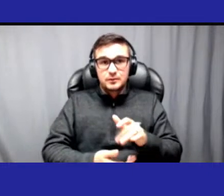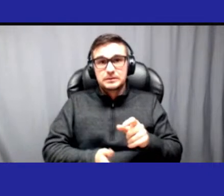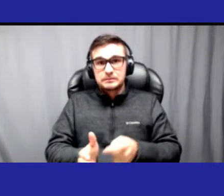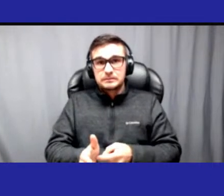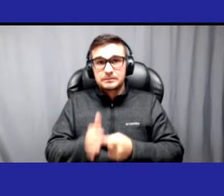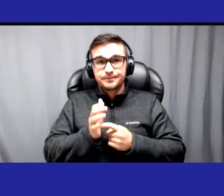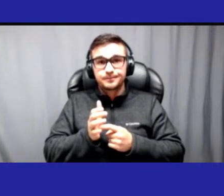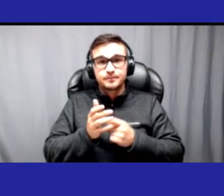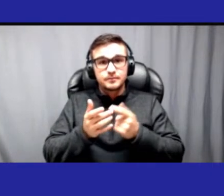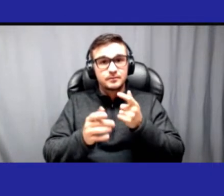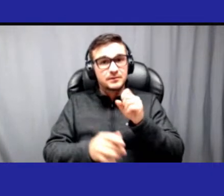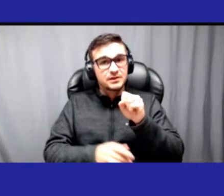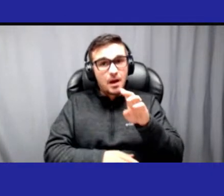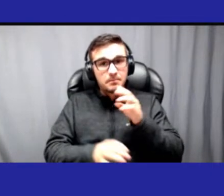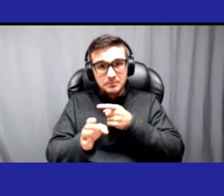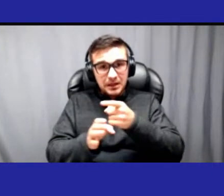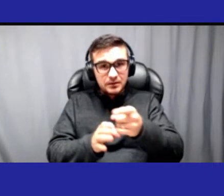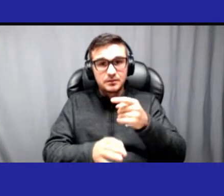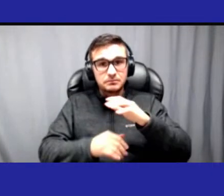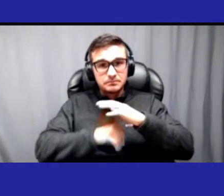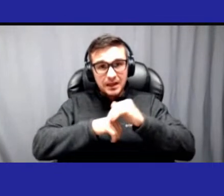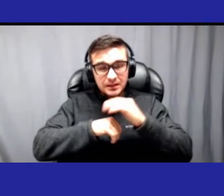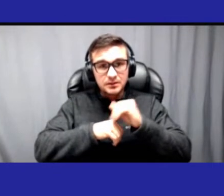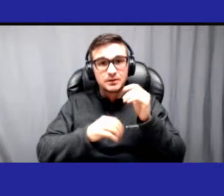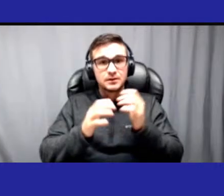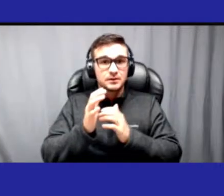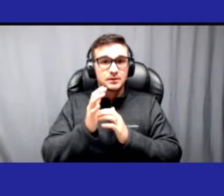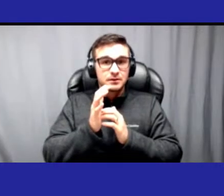for PET CT for cancer patients and